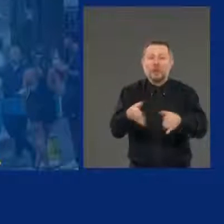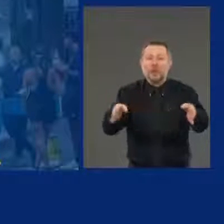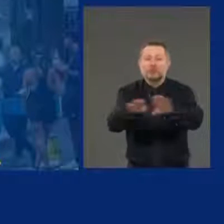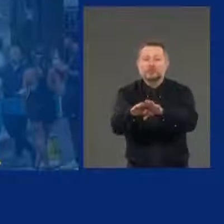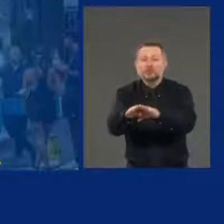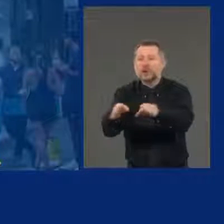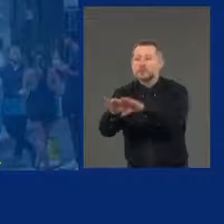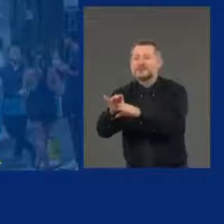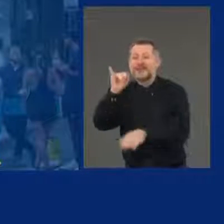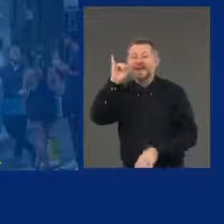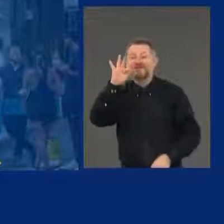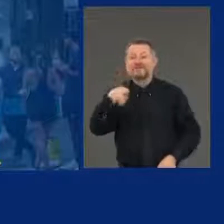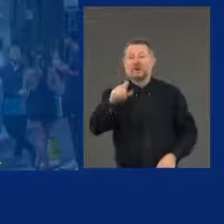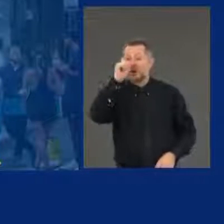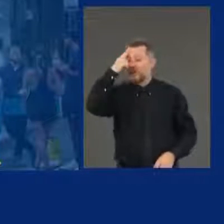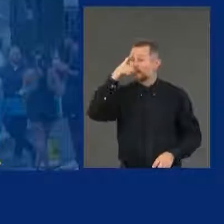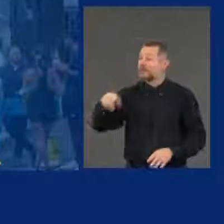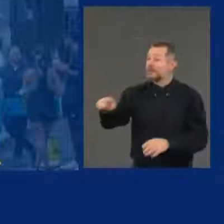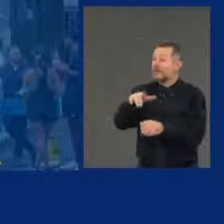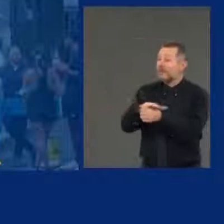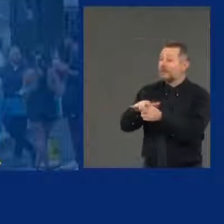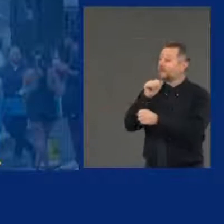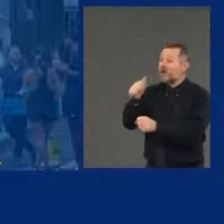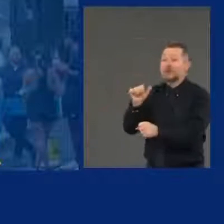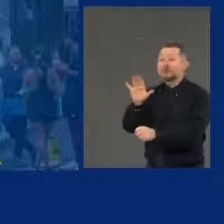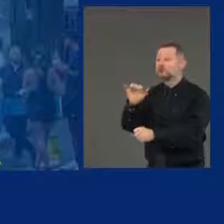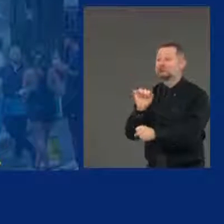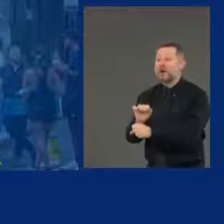job. And that can happen.